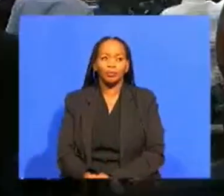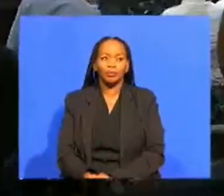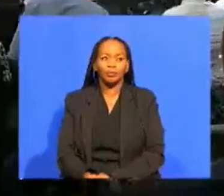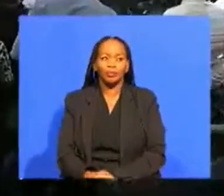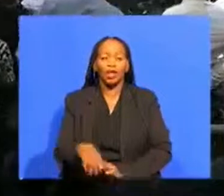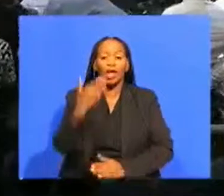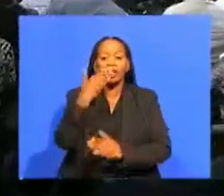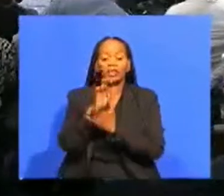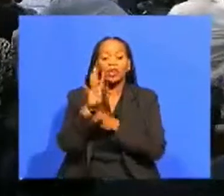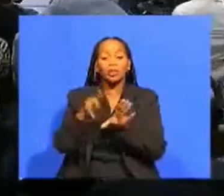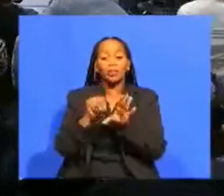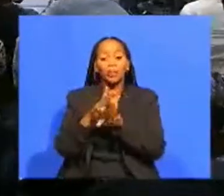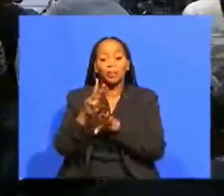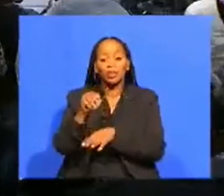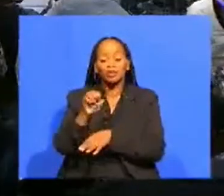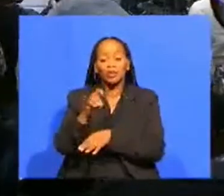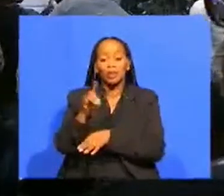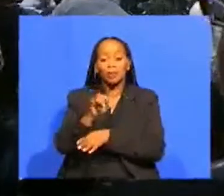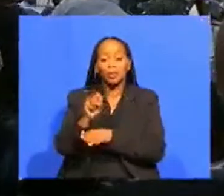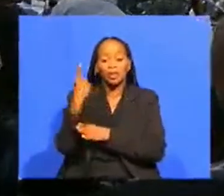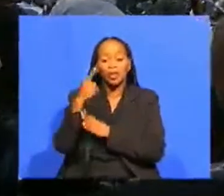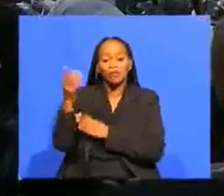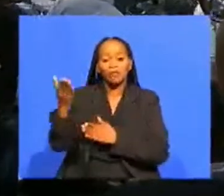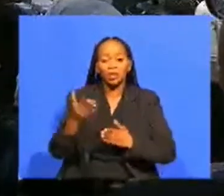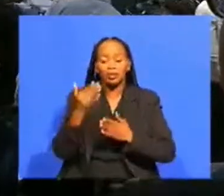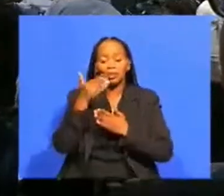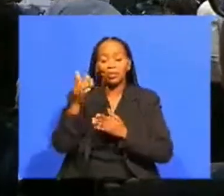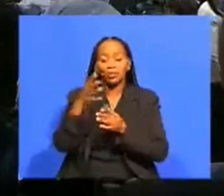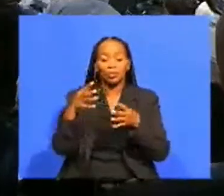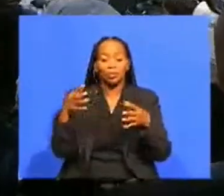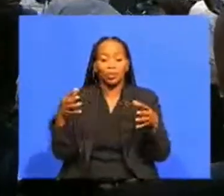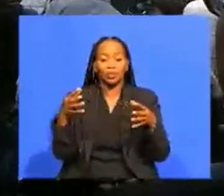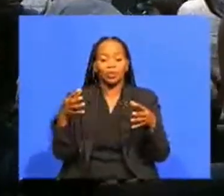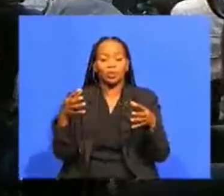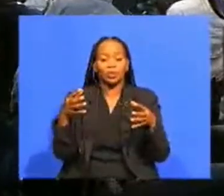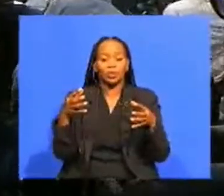Thank you, members of the media, for attending. Thank you so much.